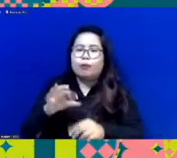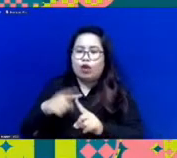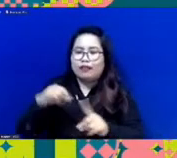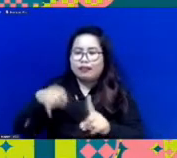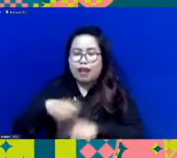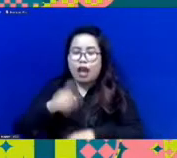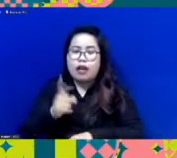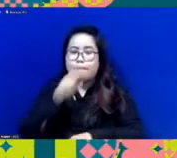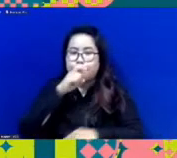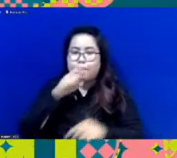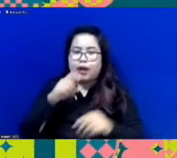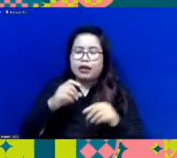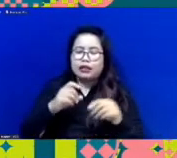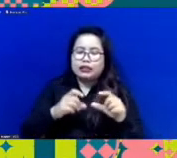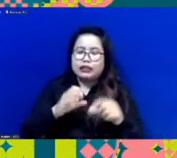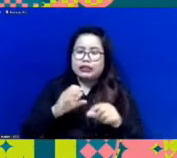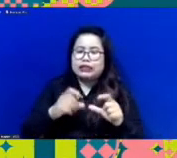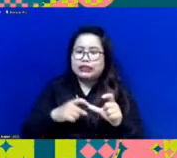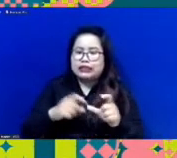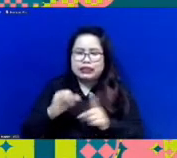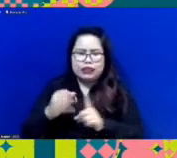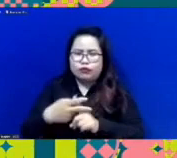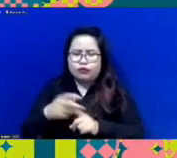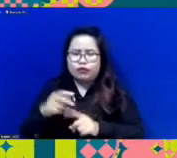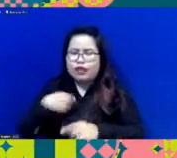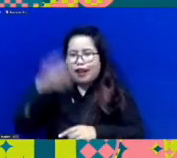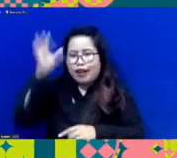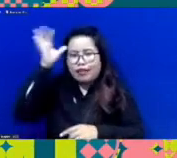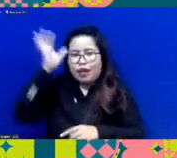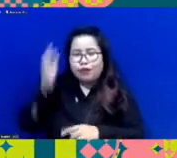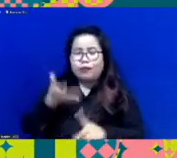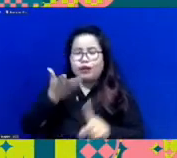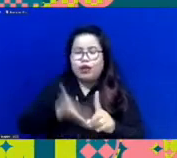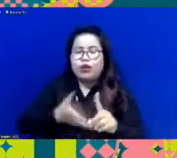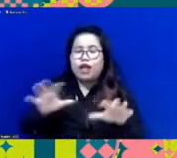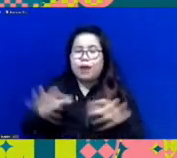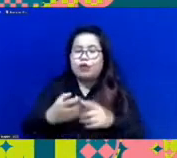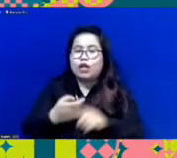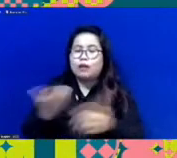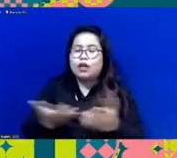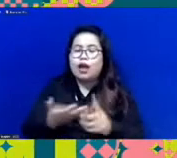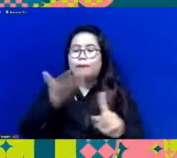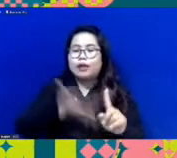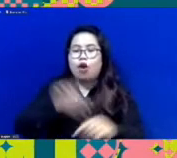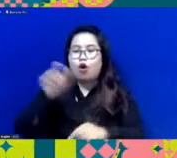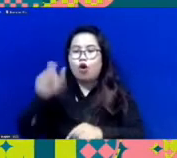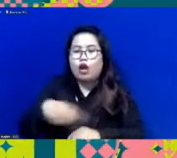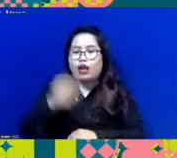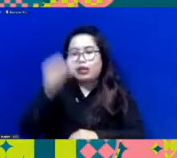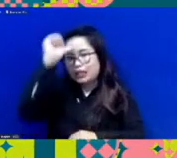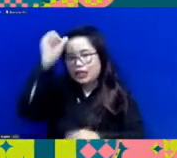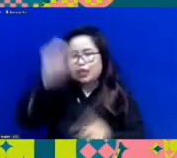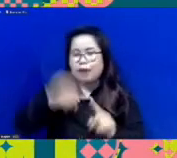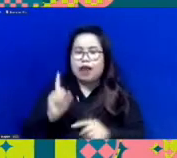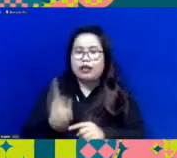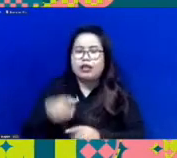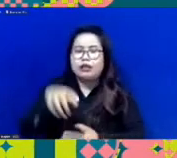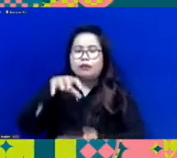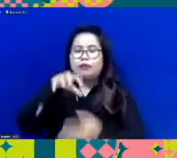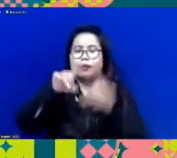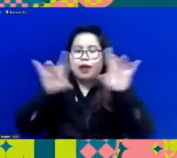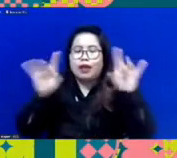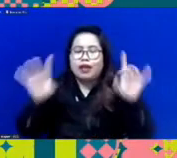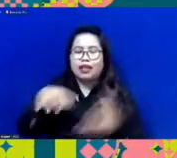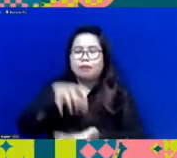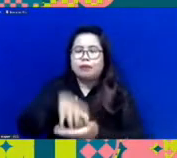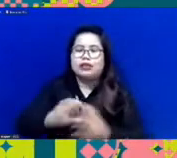He's originally Indian, but you find him literally all over the planet. So there's some early hour, I think, wherever he